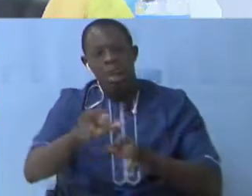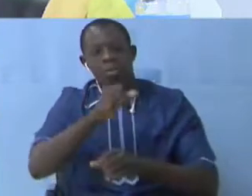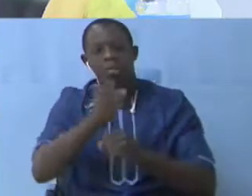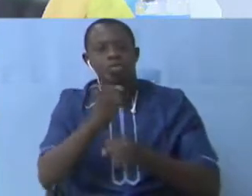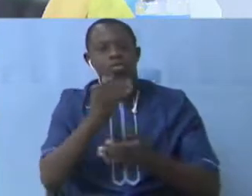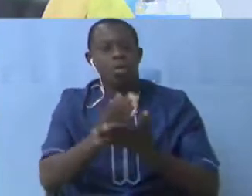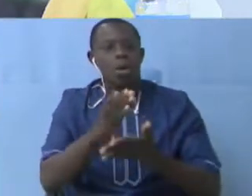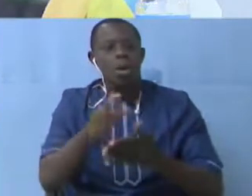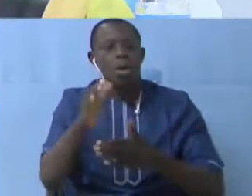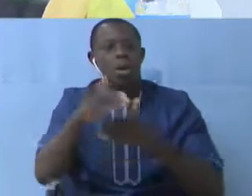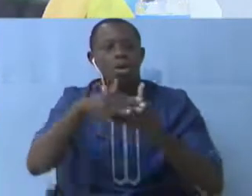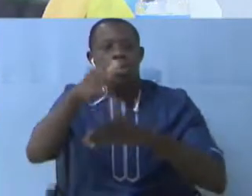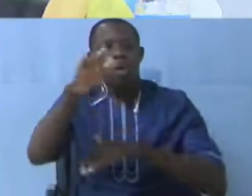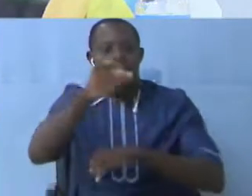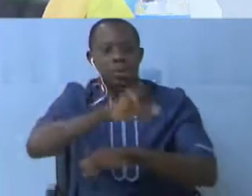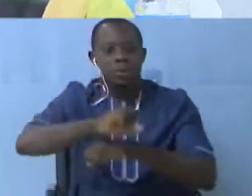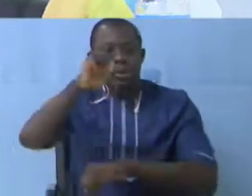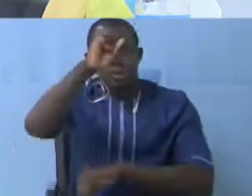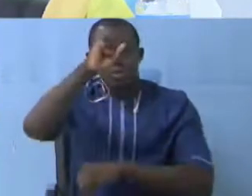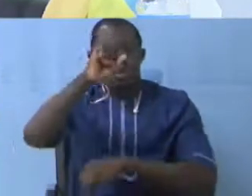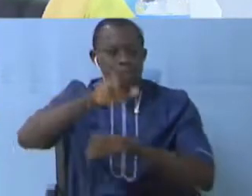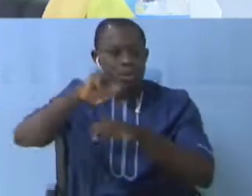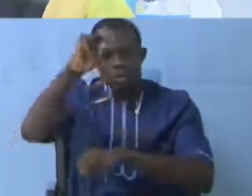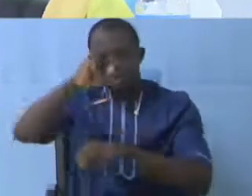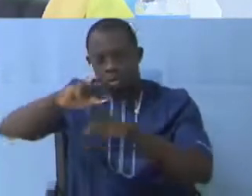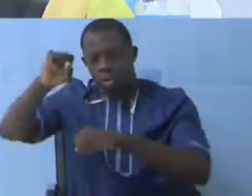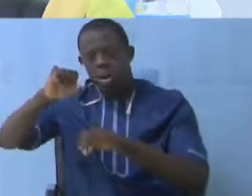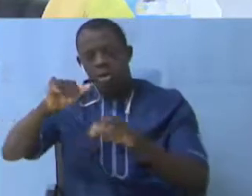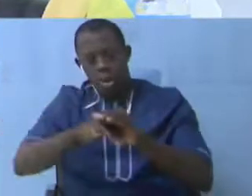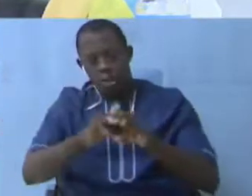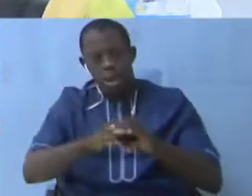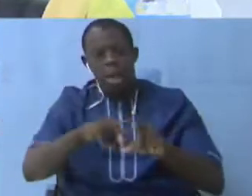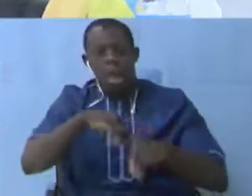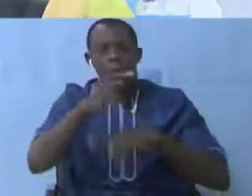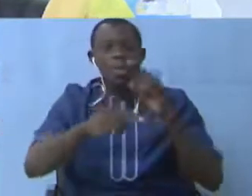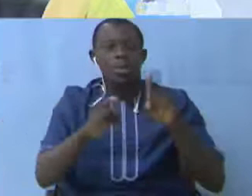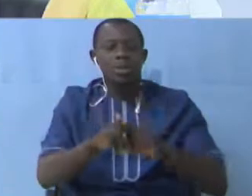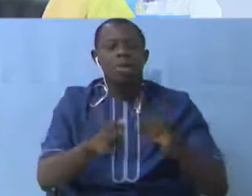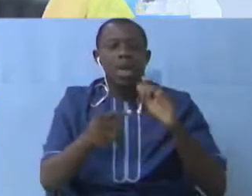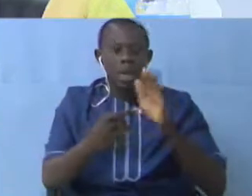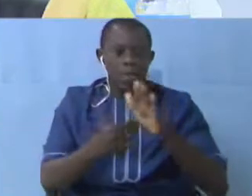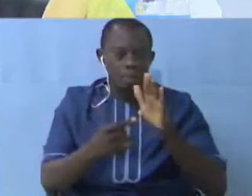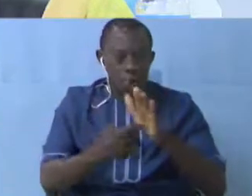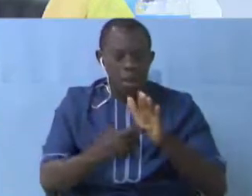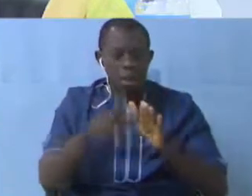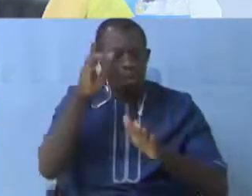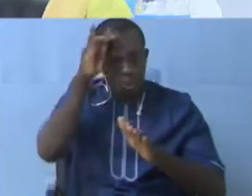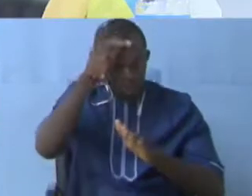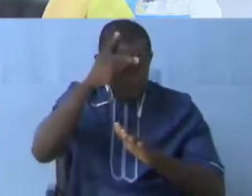most of the senior members of one of the key political parties were in detention.